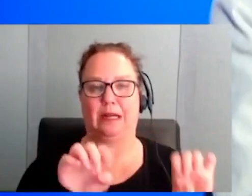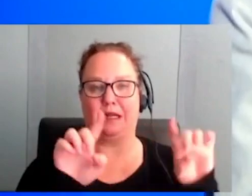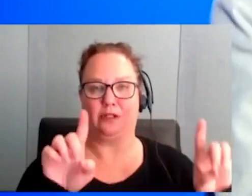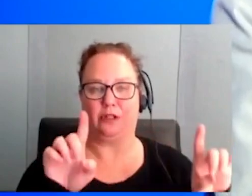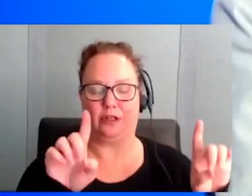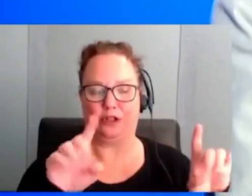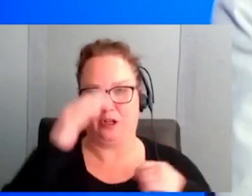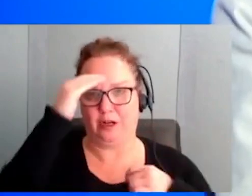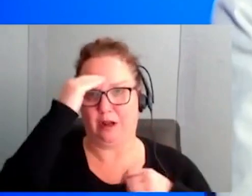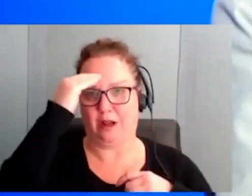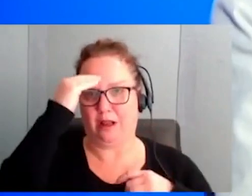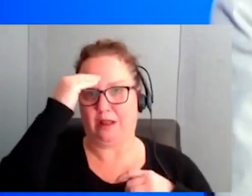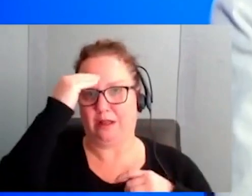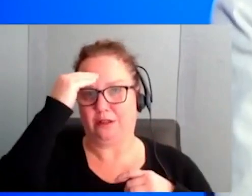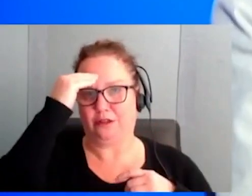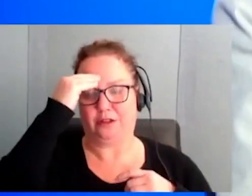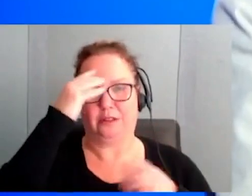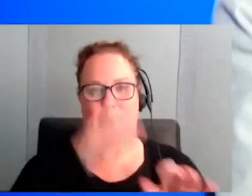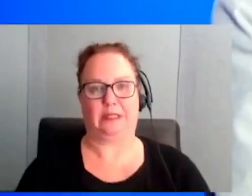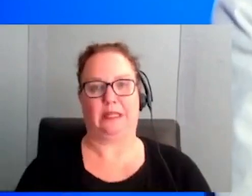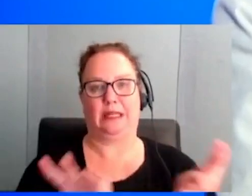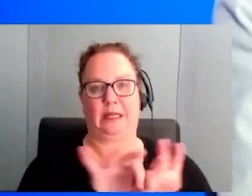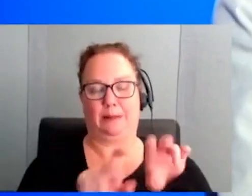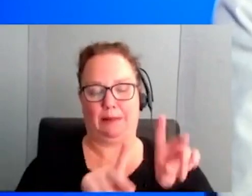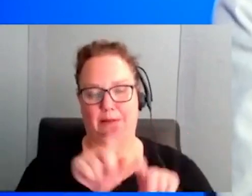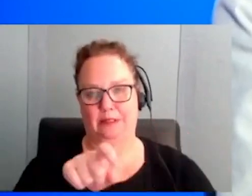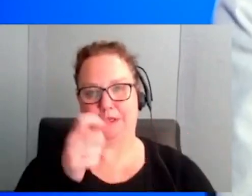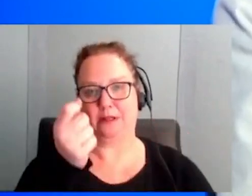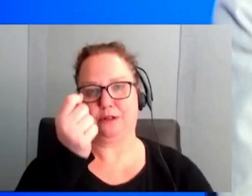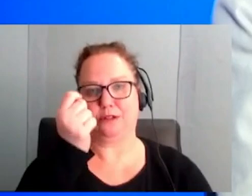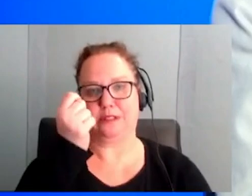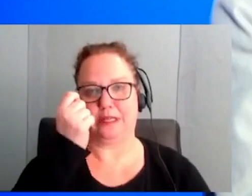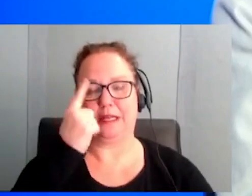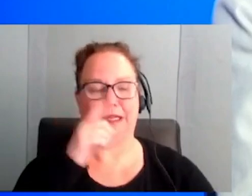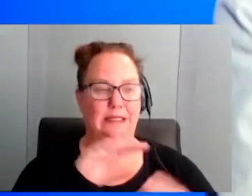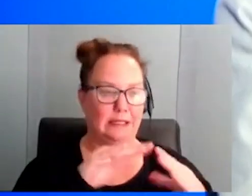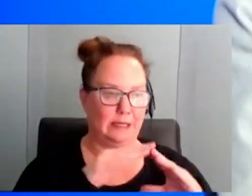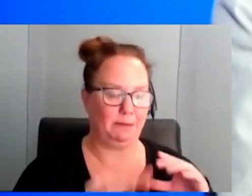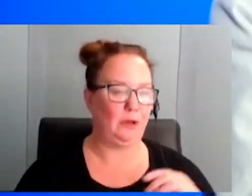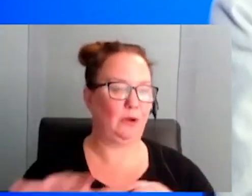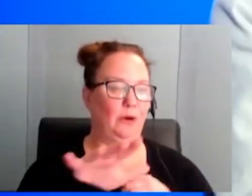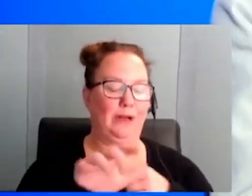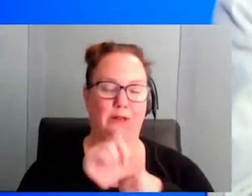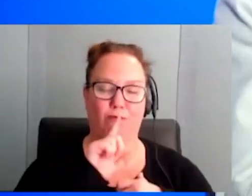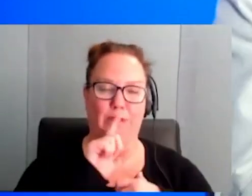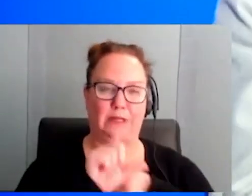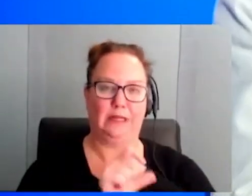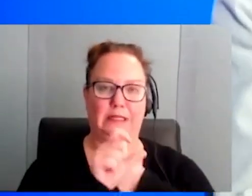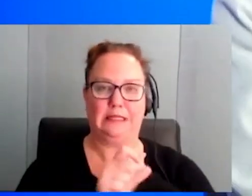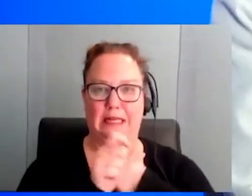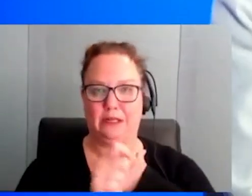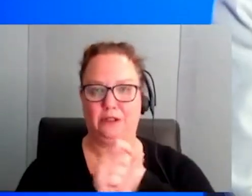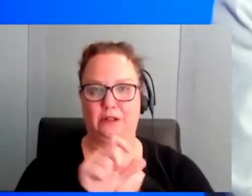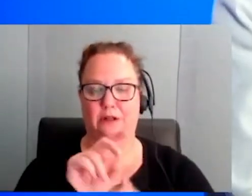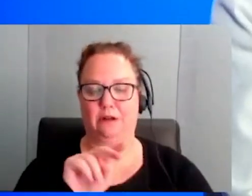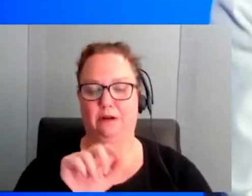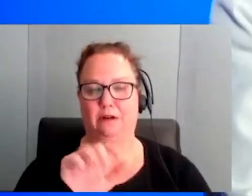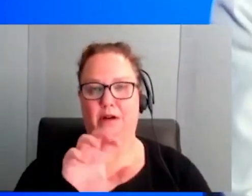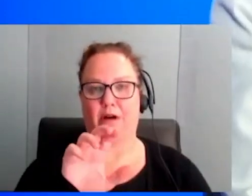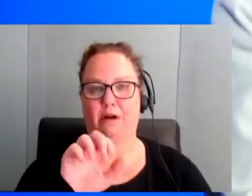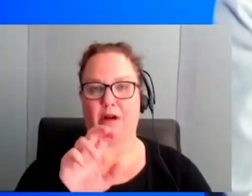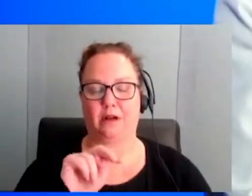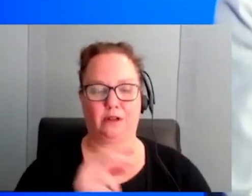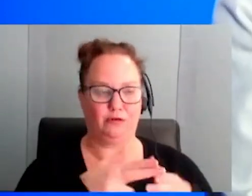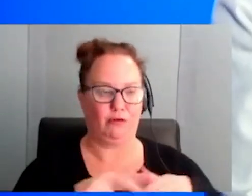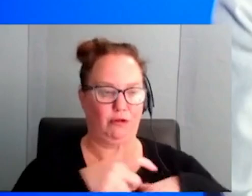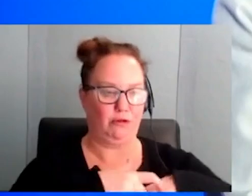knowledge is a key here, and people need to understand it is in the community, how dangerous it is. Narcan is the short-term treatment, and